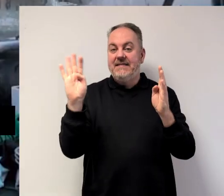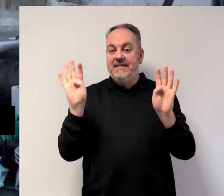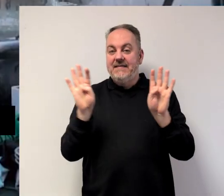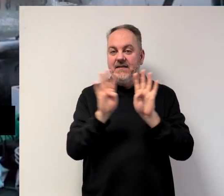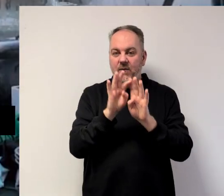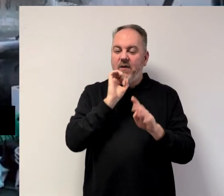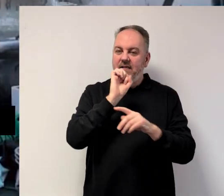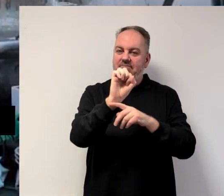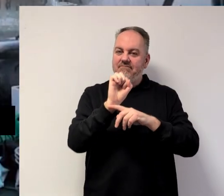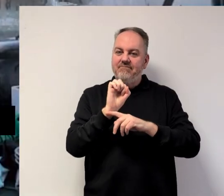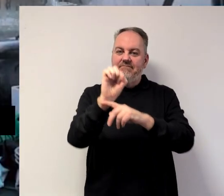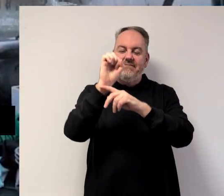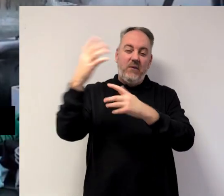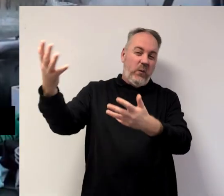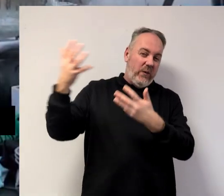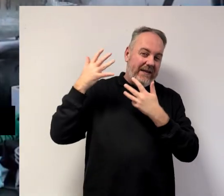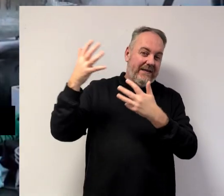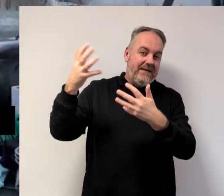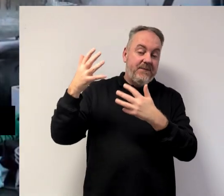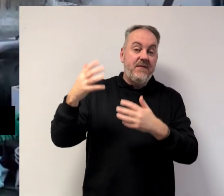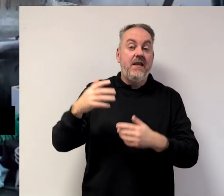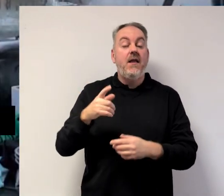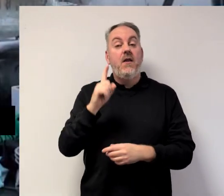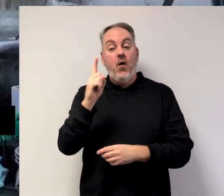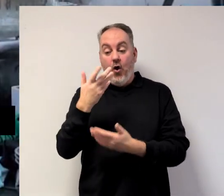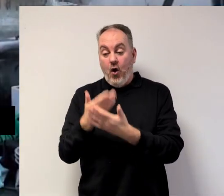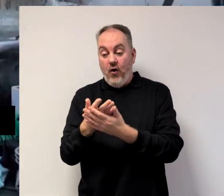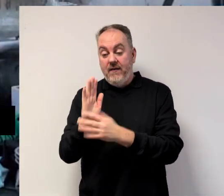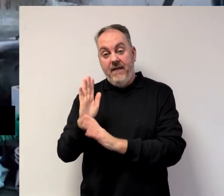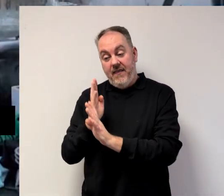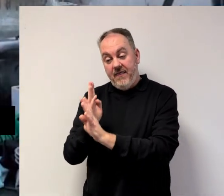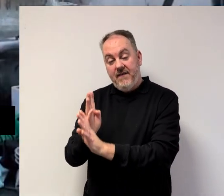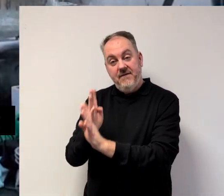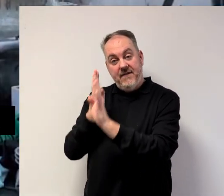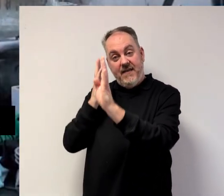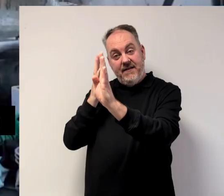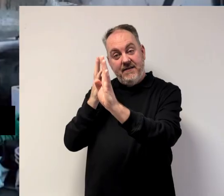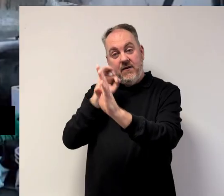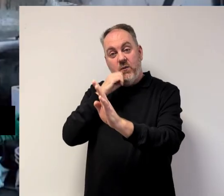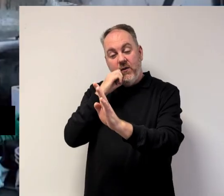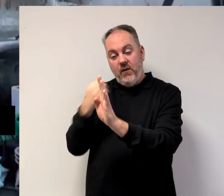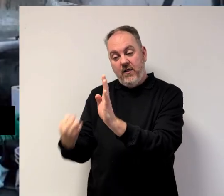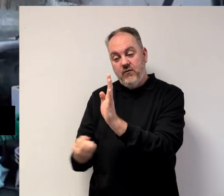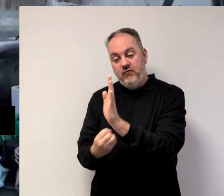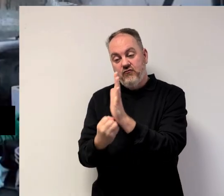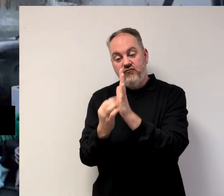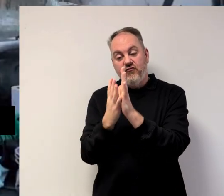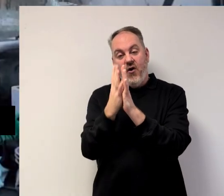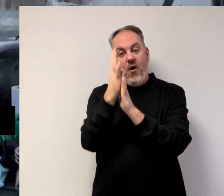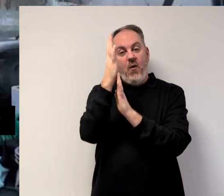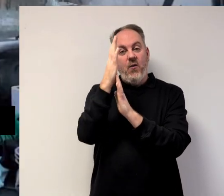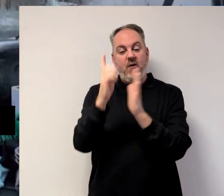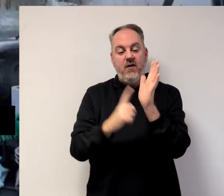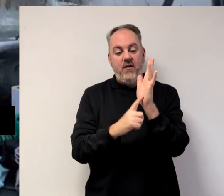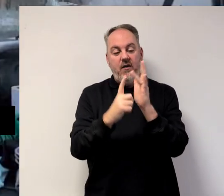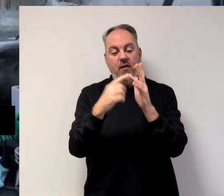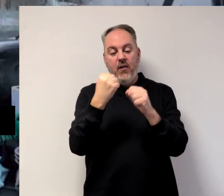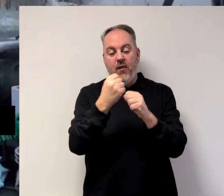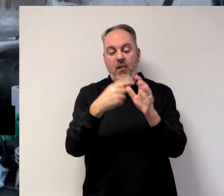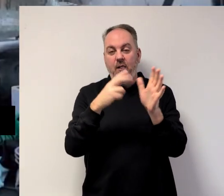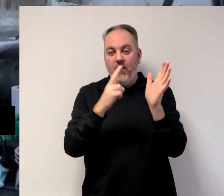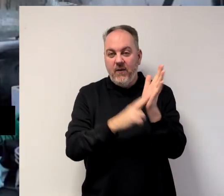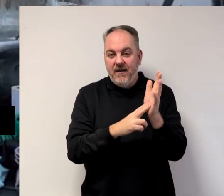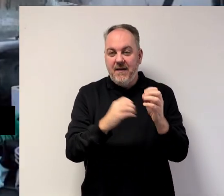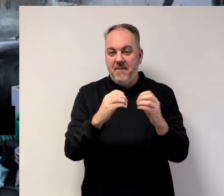our fencing. We use it. We've got tayberries and loganberries. We've got gooseberries on the